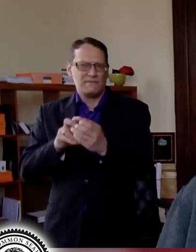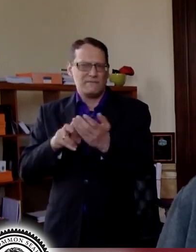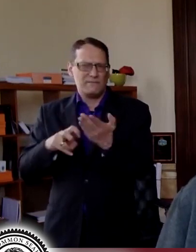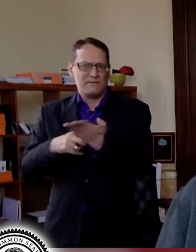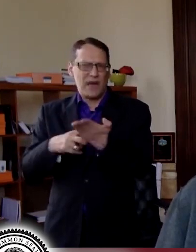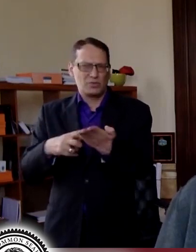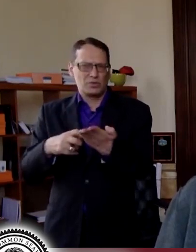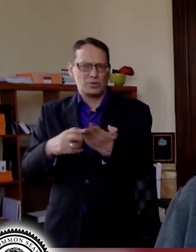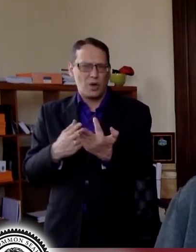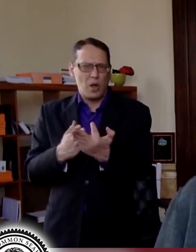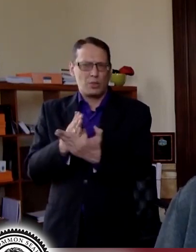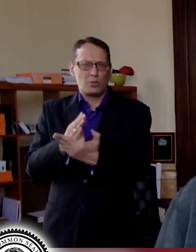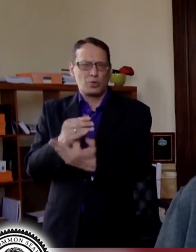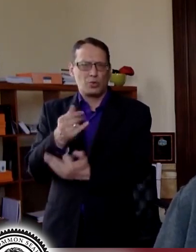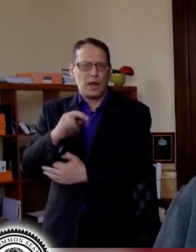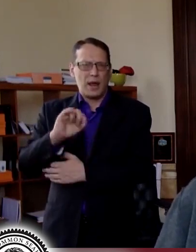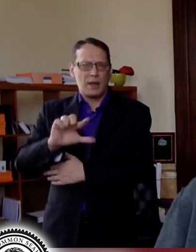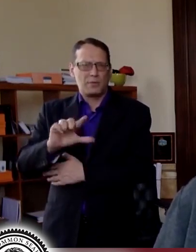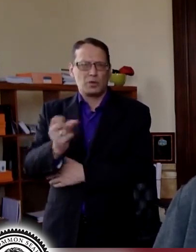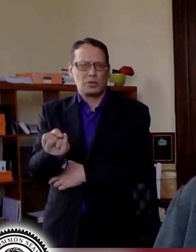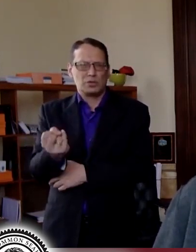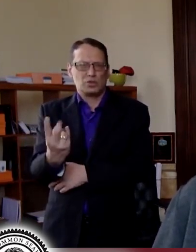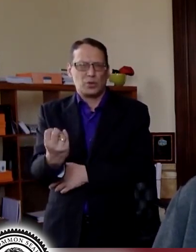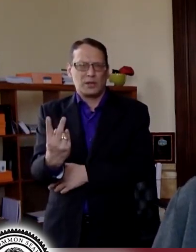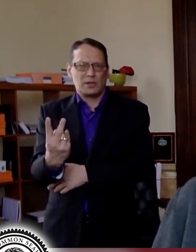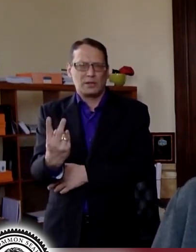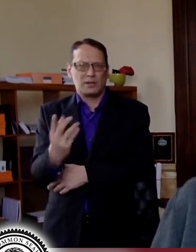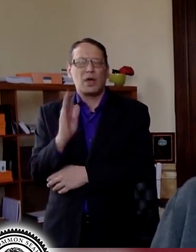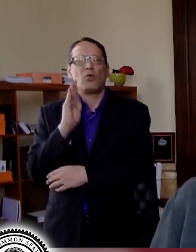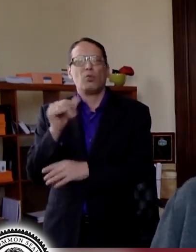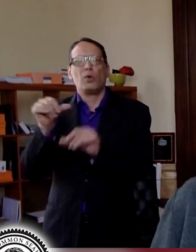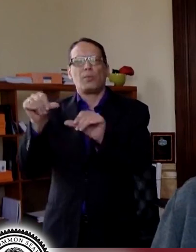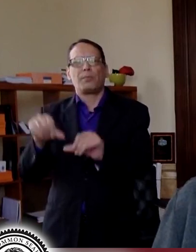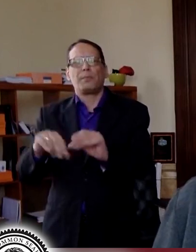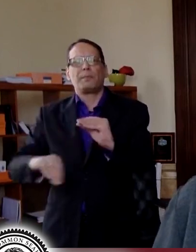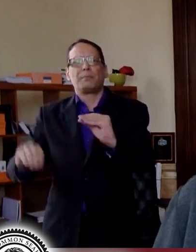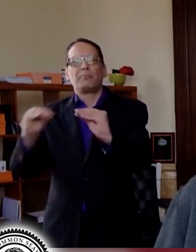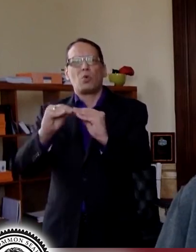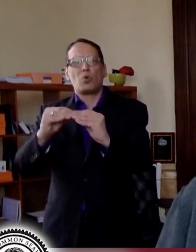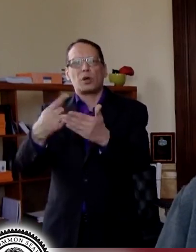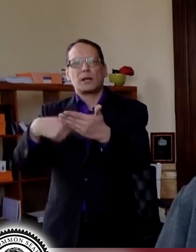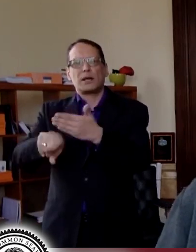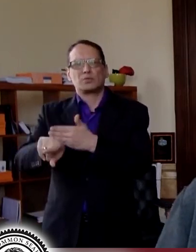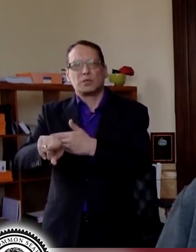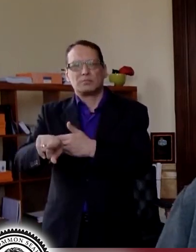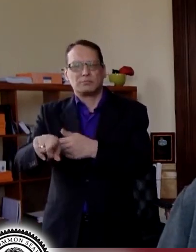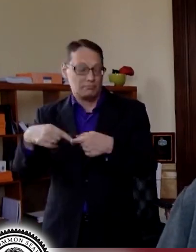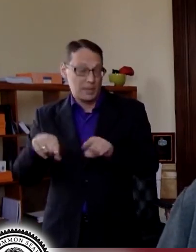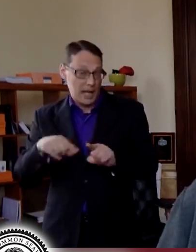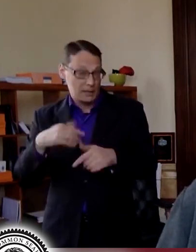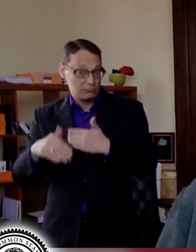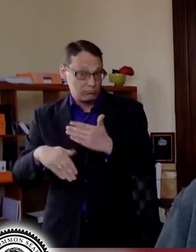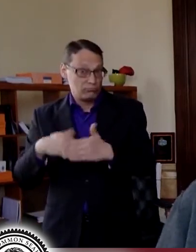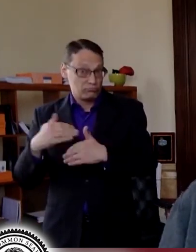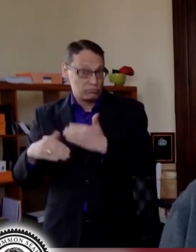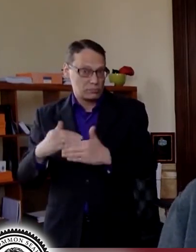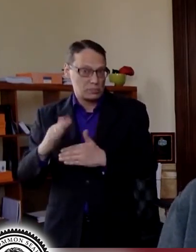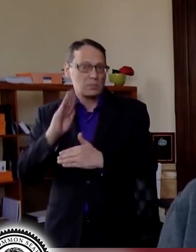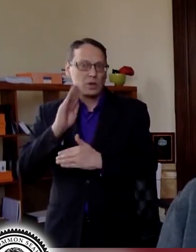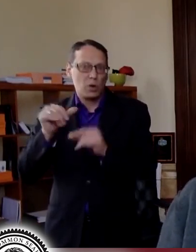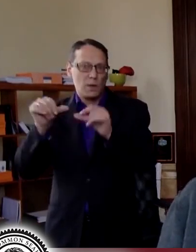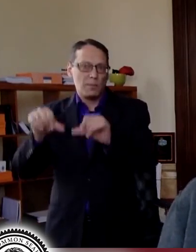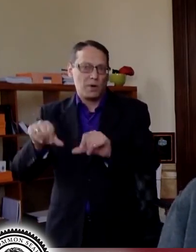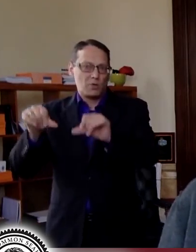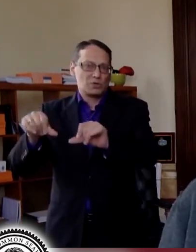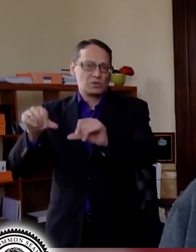used, through the 12th of April. We'll put up more next week. as we spend more